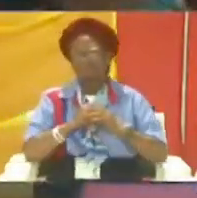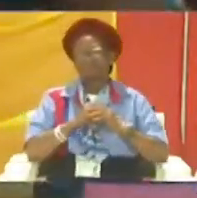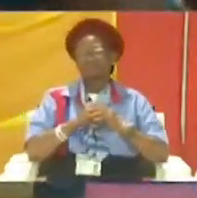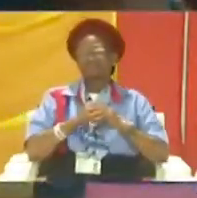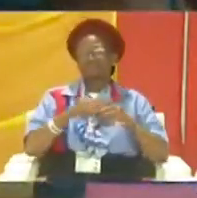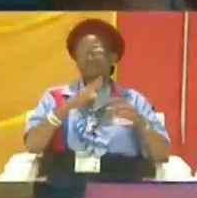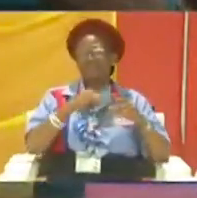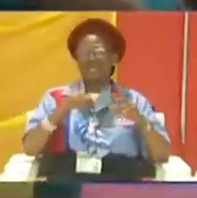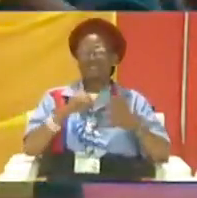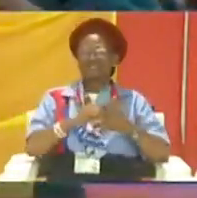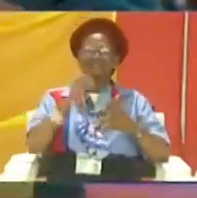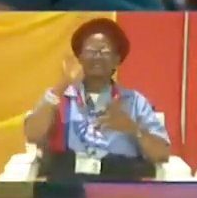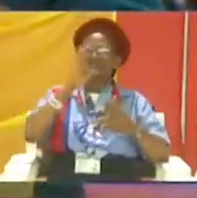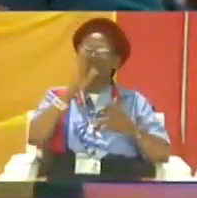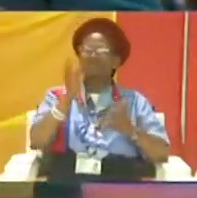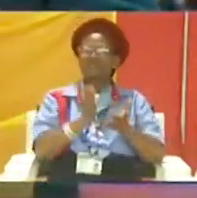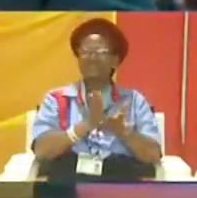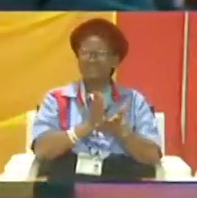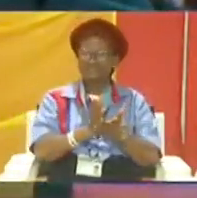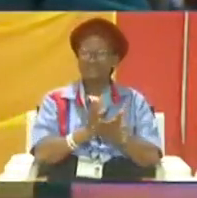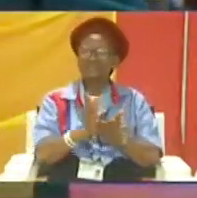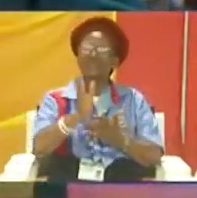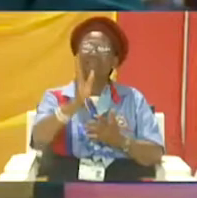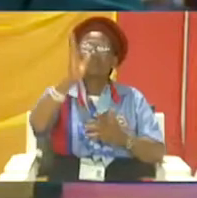And it will be straight.